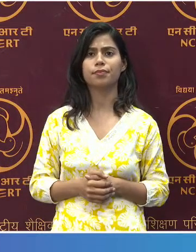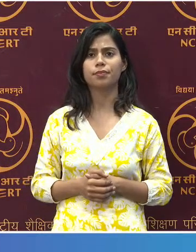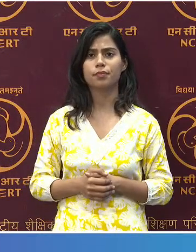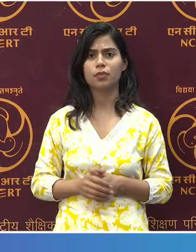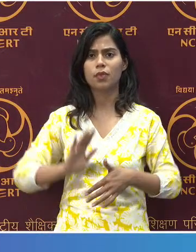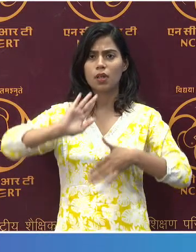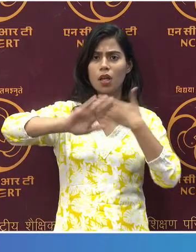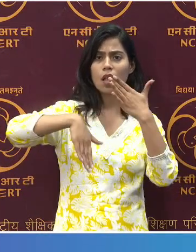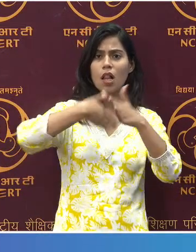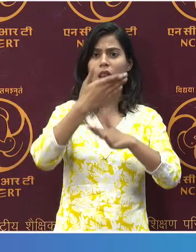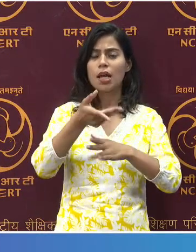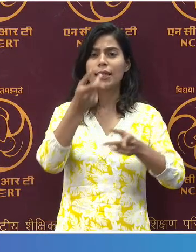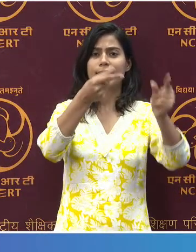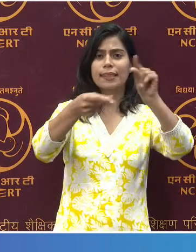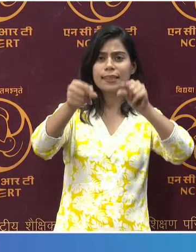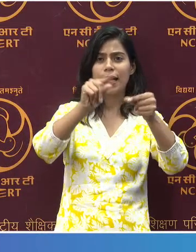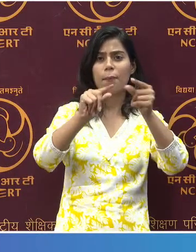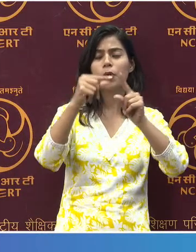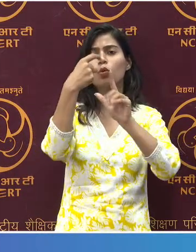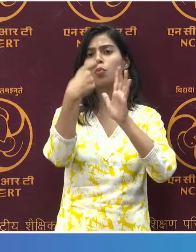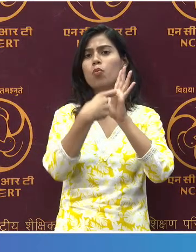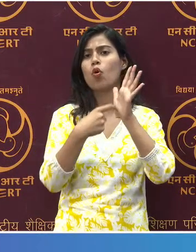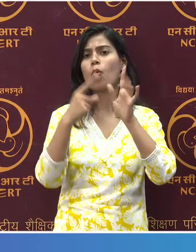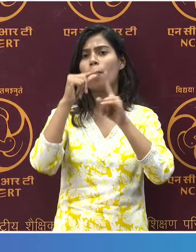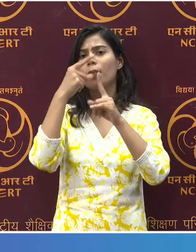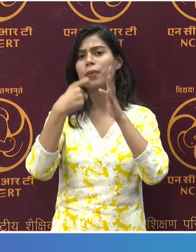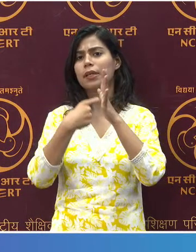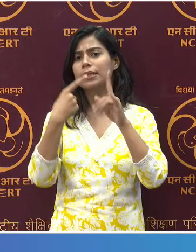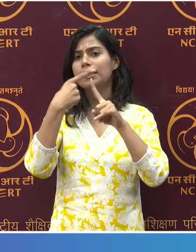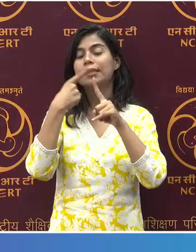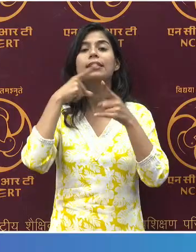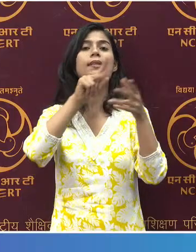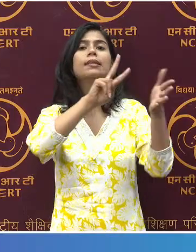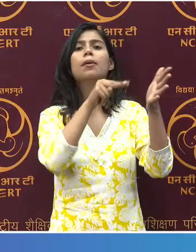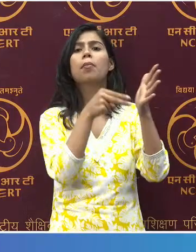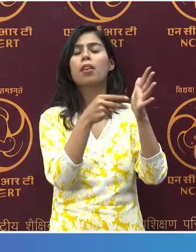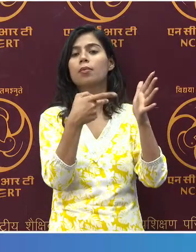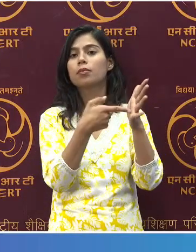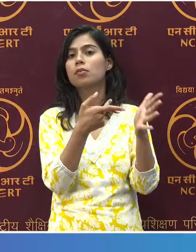So, the next chemical property will be there, that is called substitution reaction.